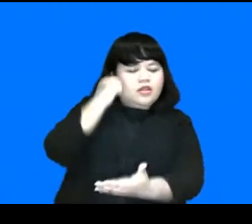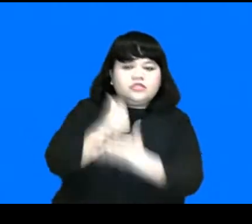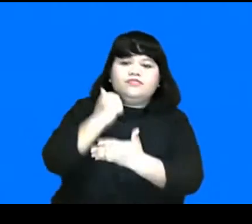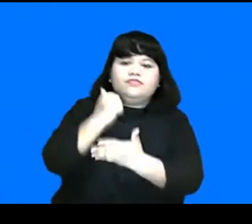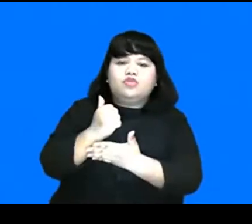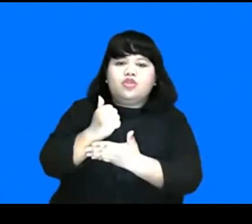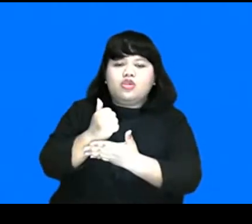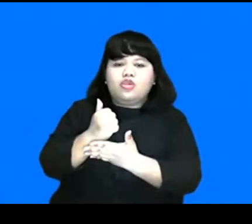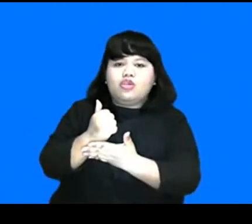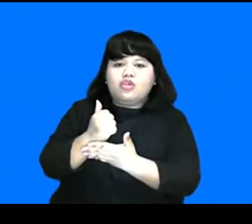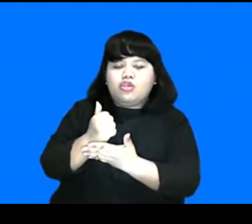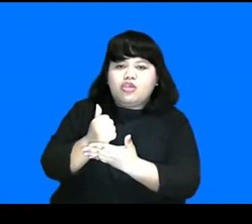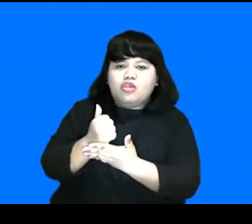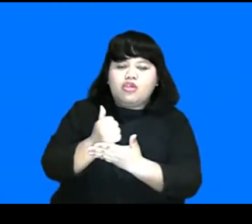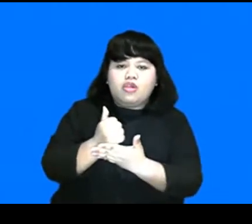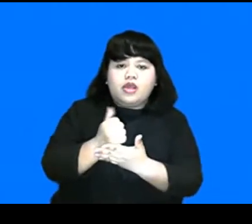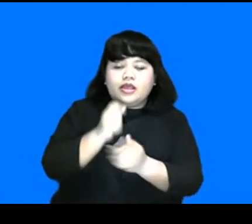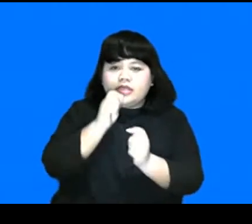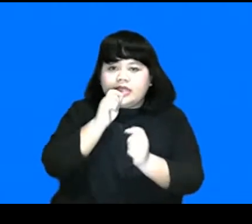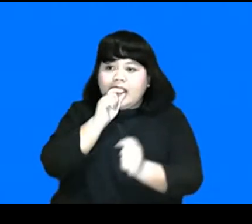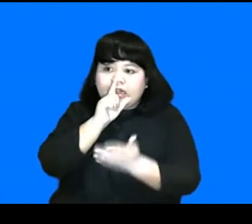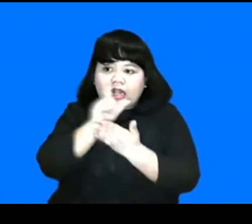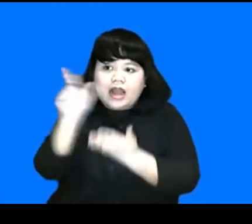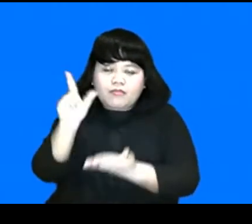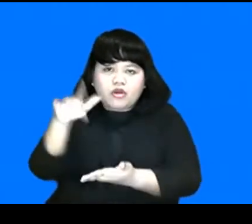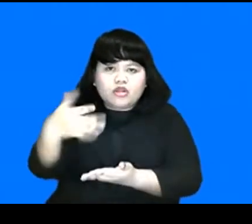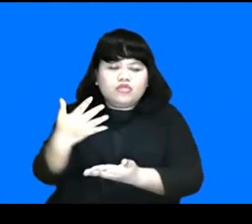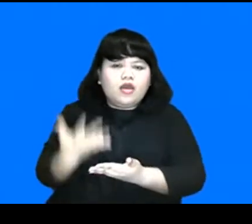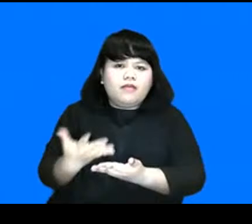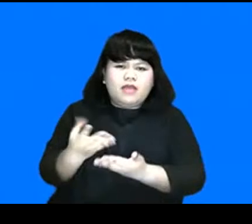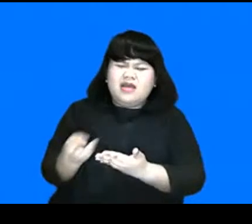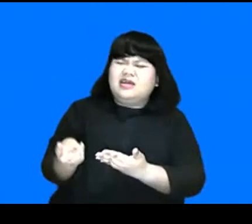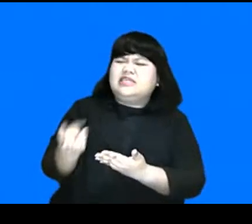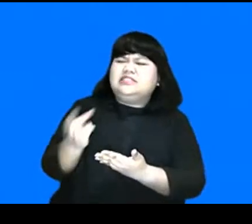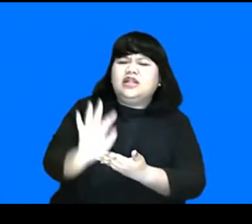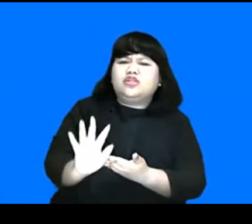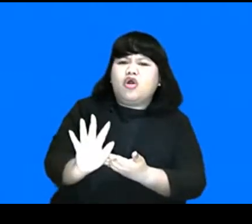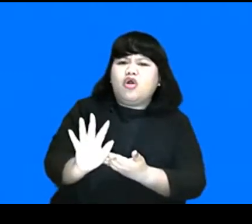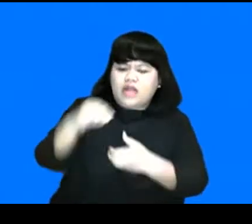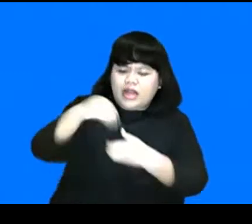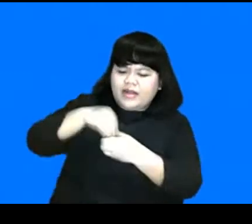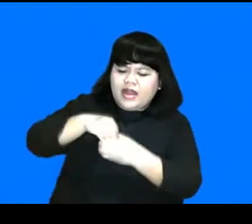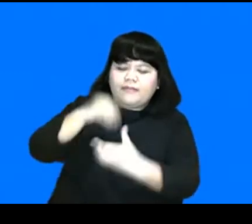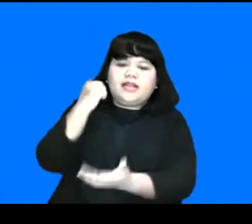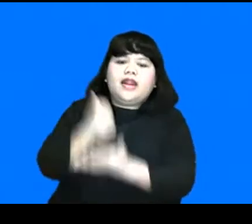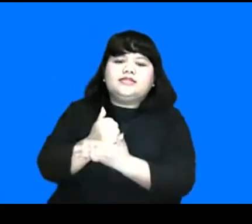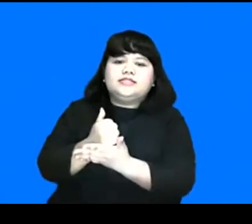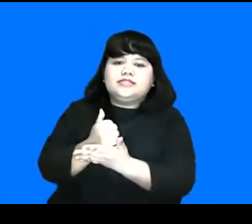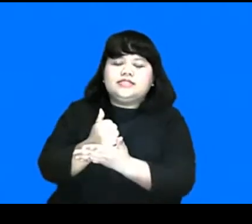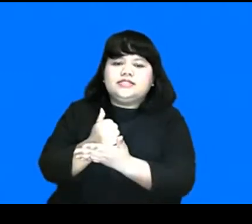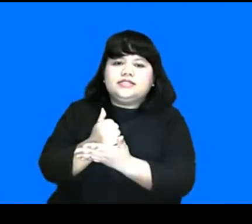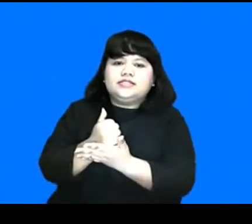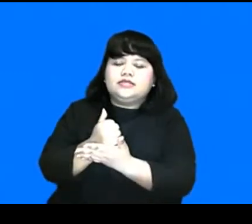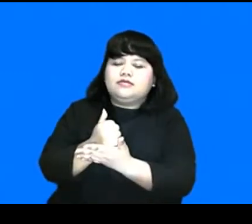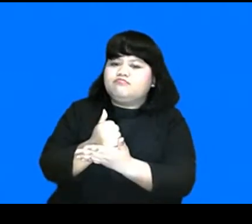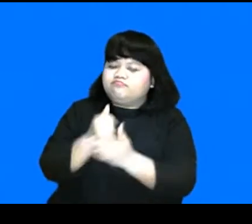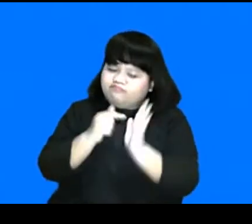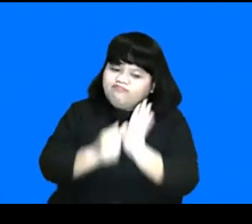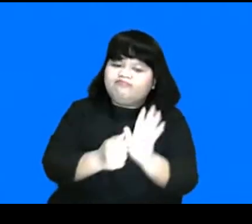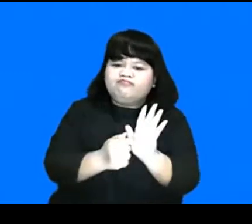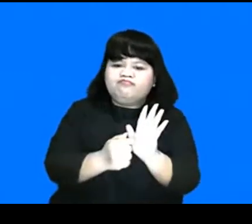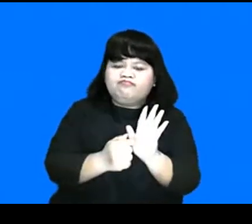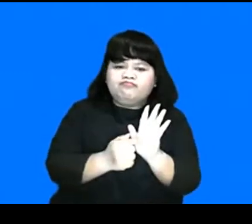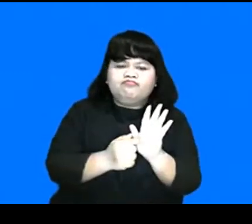a fraction of their actual income. It has never been revealed the truth amount of their wealth. A pack